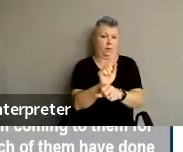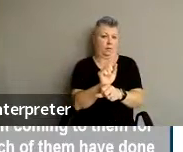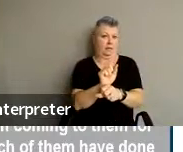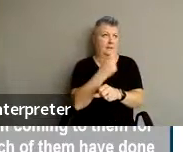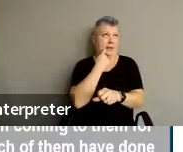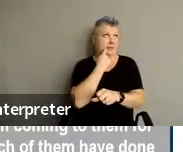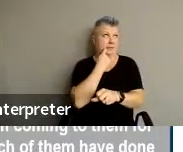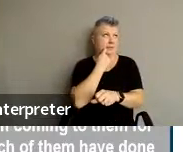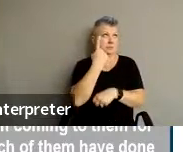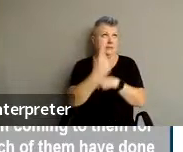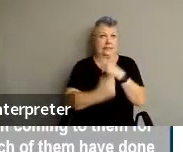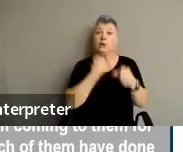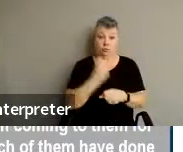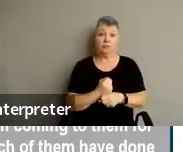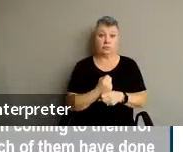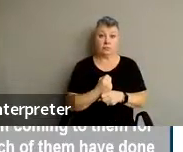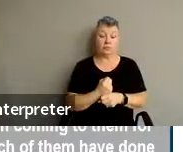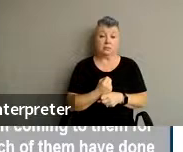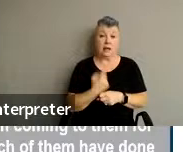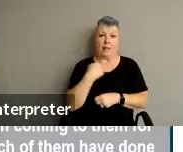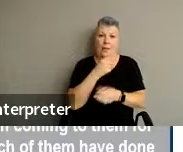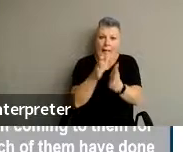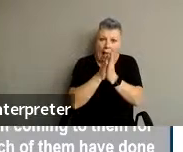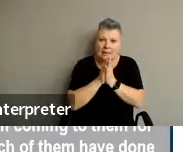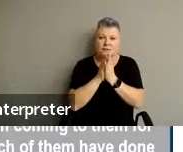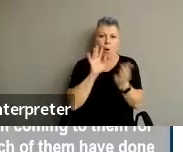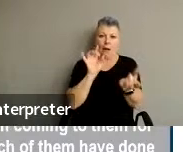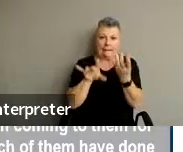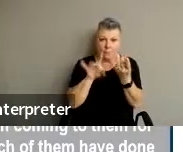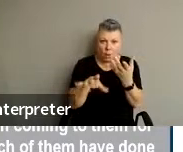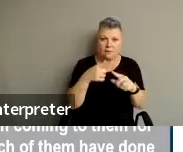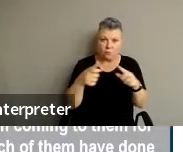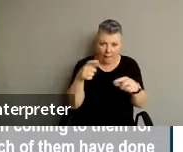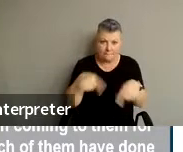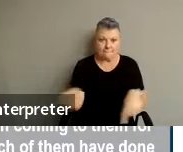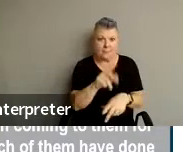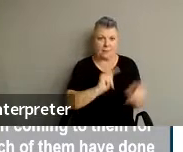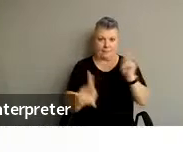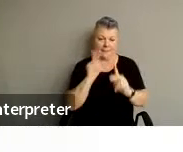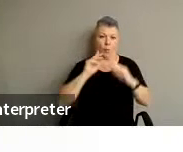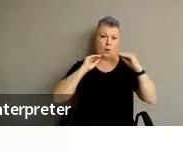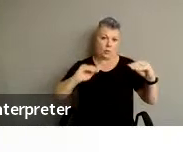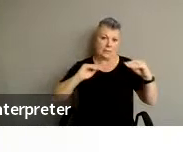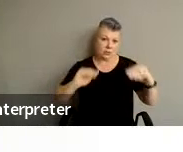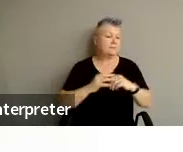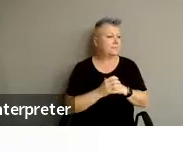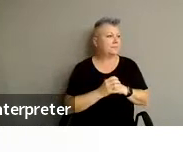really it's just the past year that we had asked input from, because those are kind of the most critical.